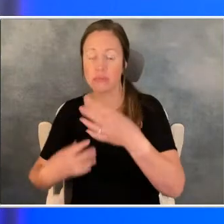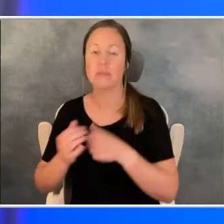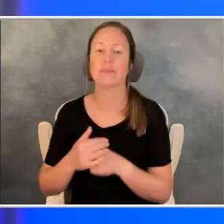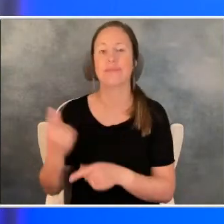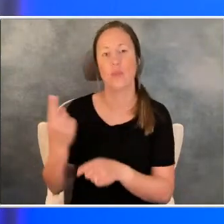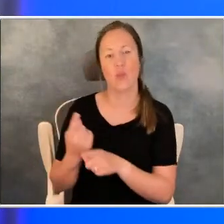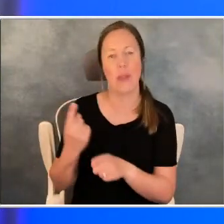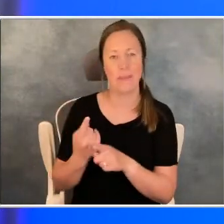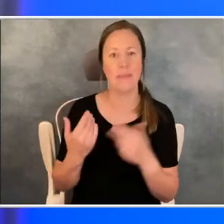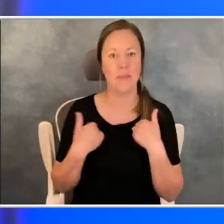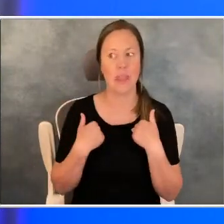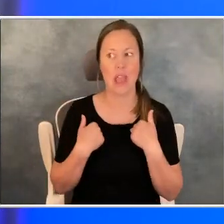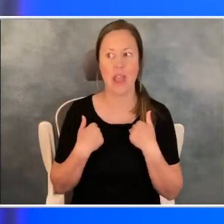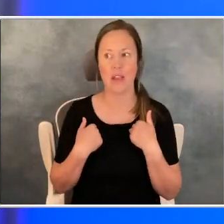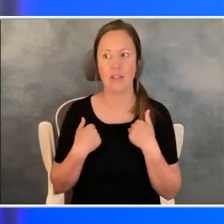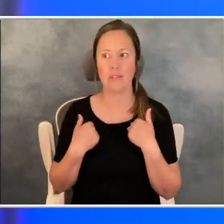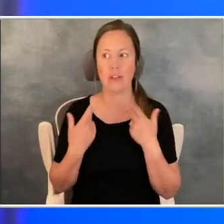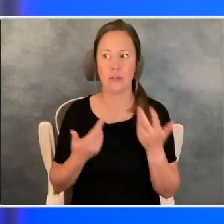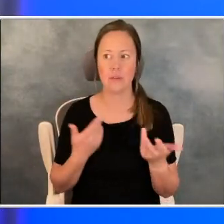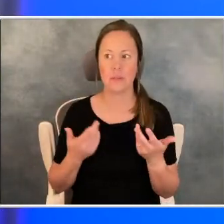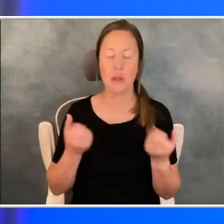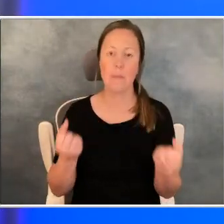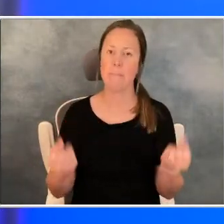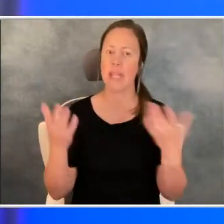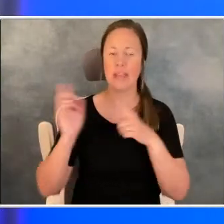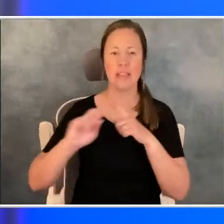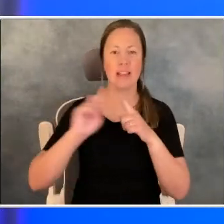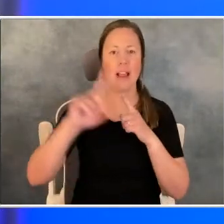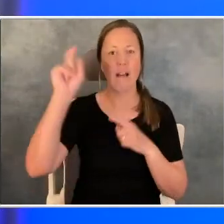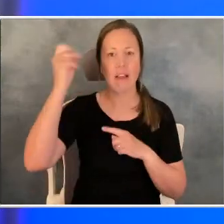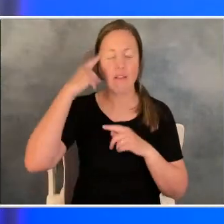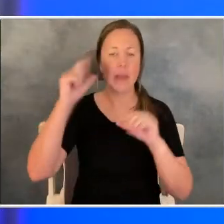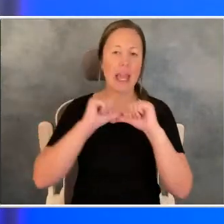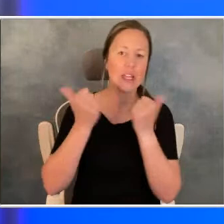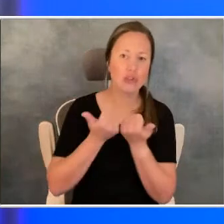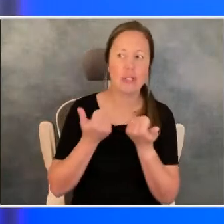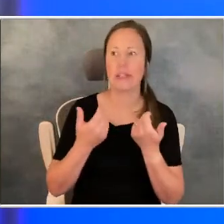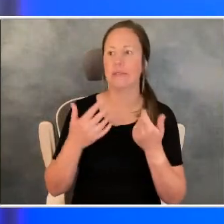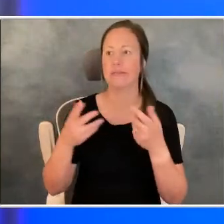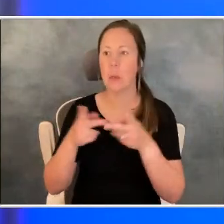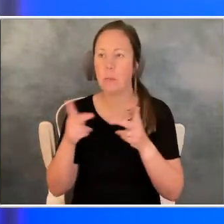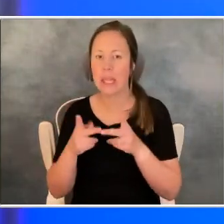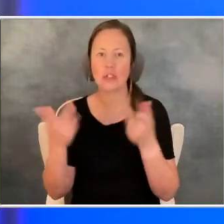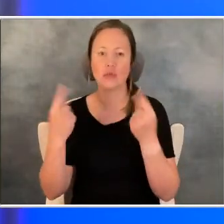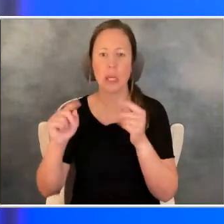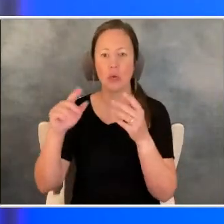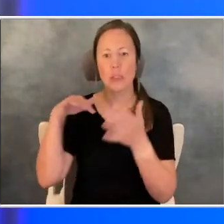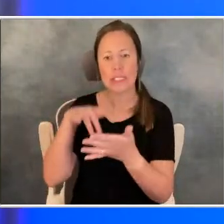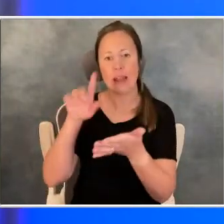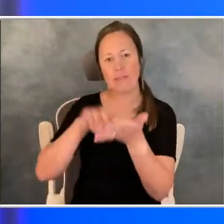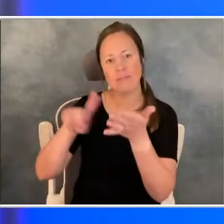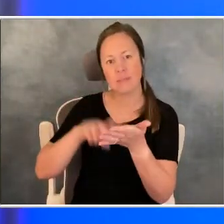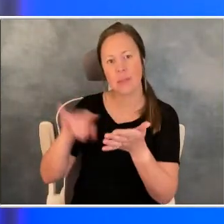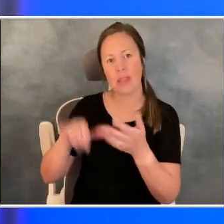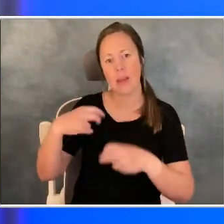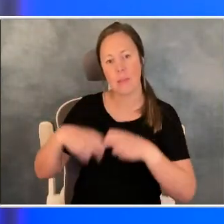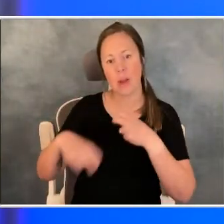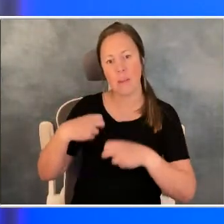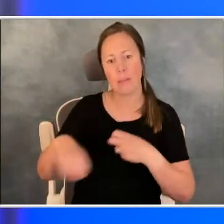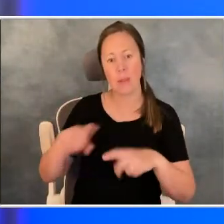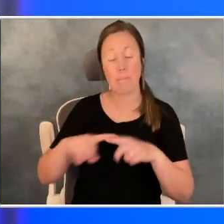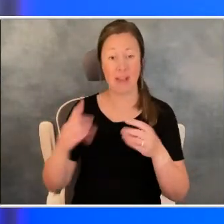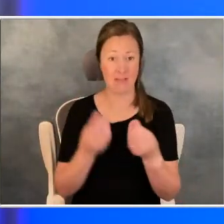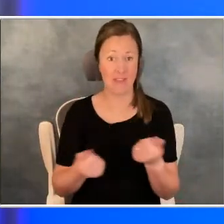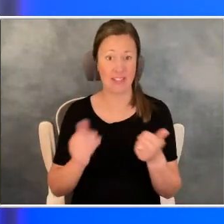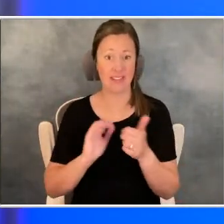of governmental entities and institutes that are trying to study this problem. And the fix, unfortunately, it isn't